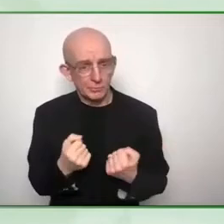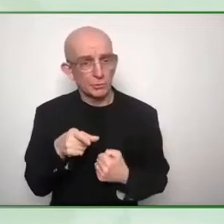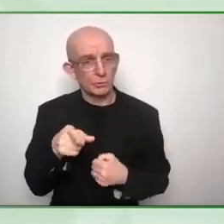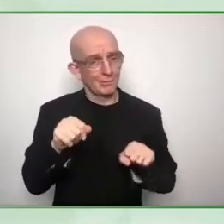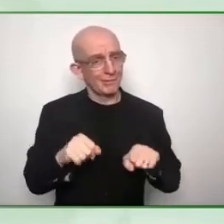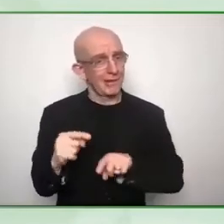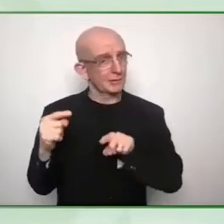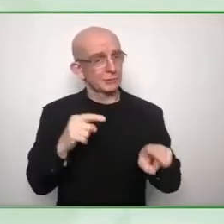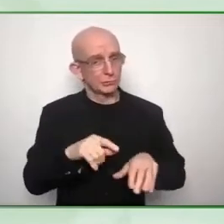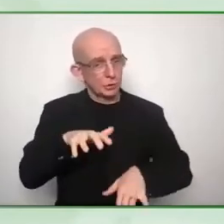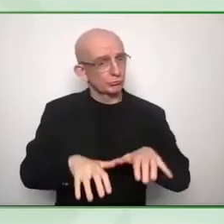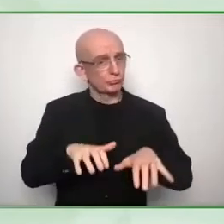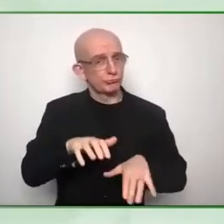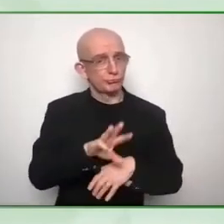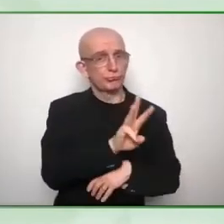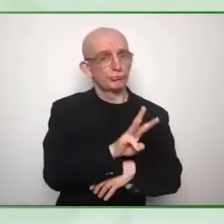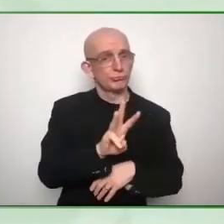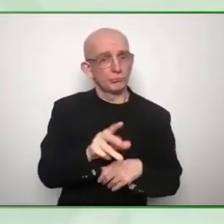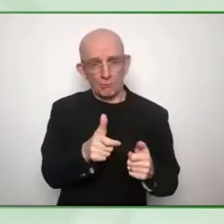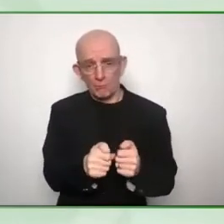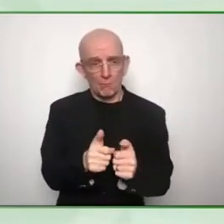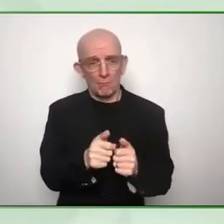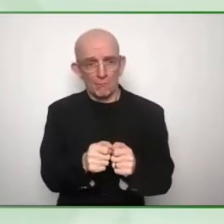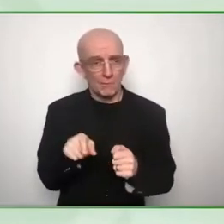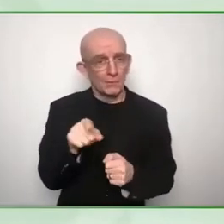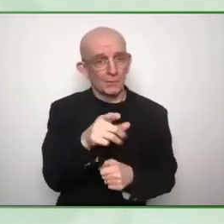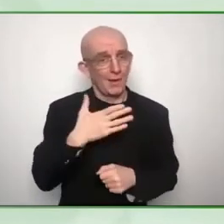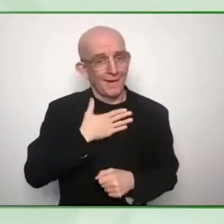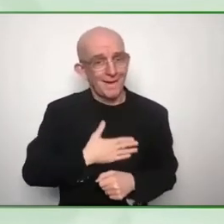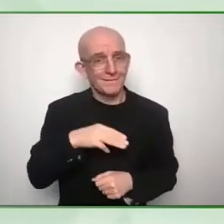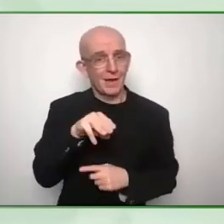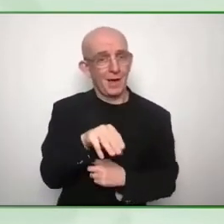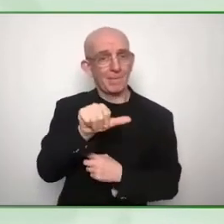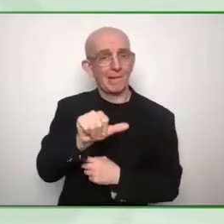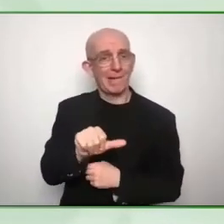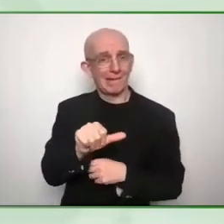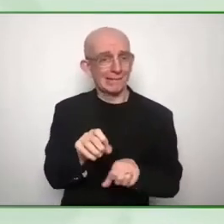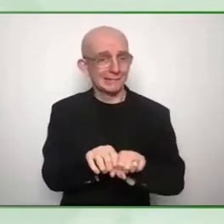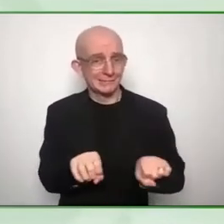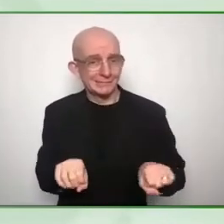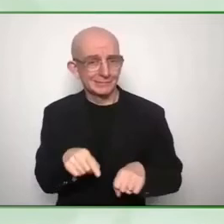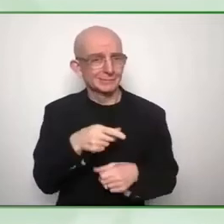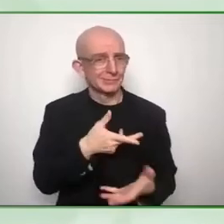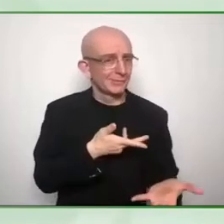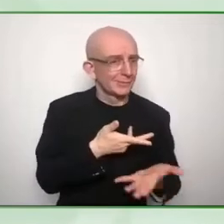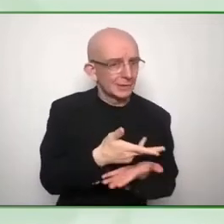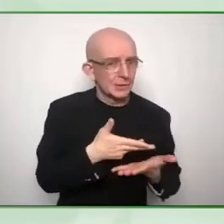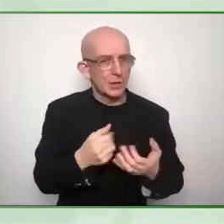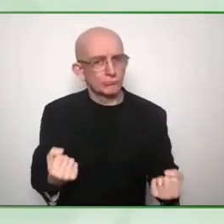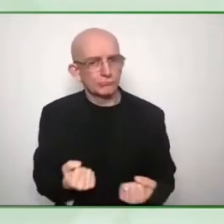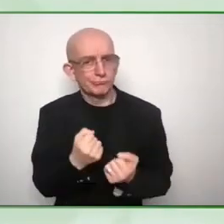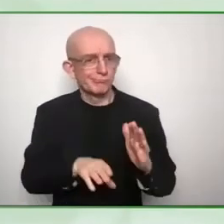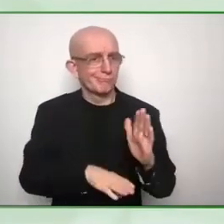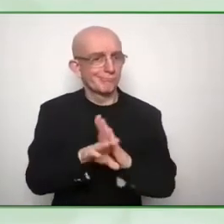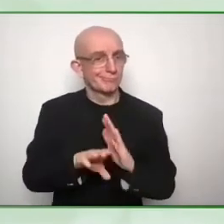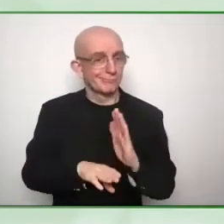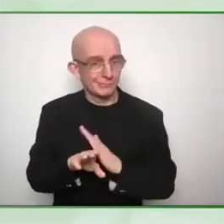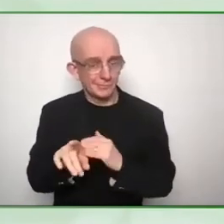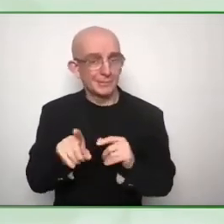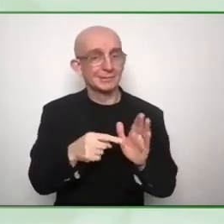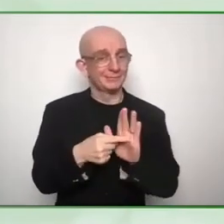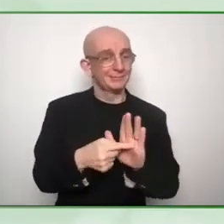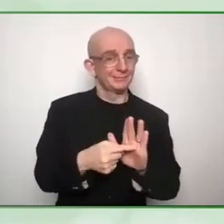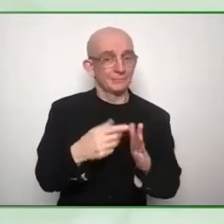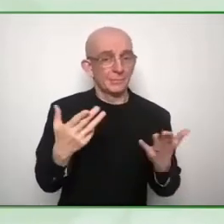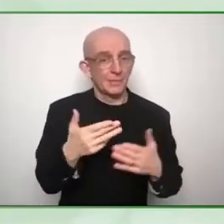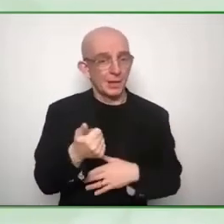to attend the first Ambassador Circle for the Zero Project, and I met with ambassadors from different countries, from the embassies